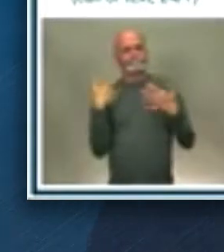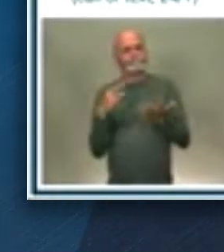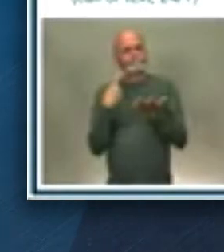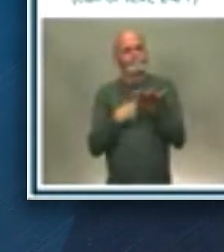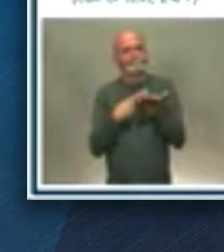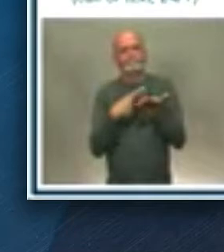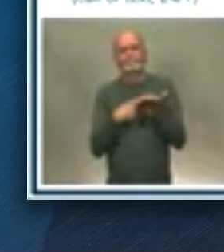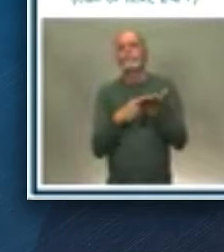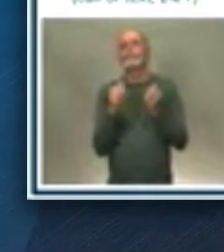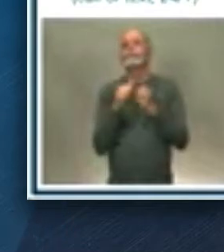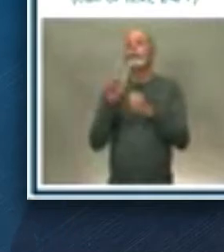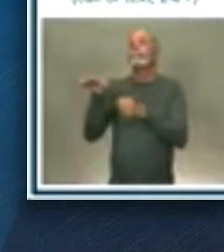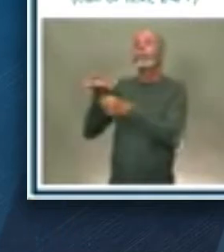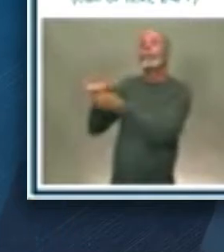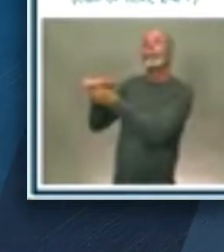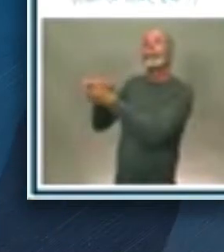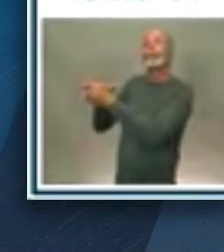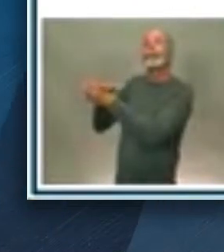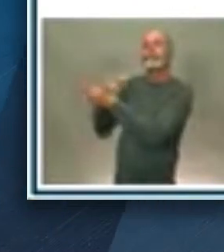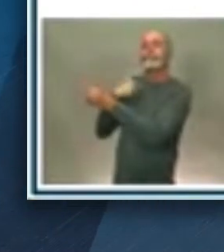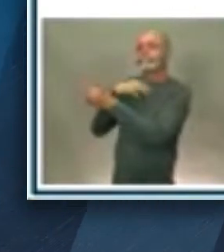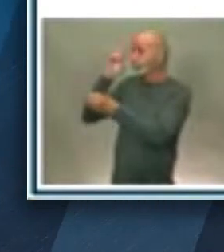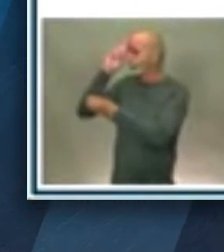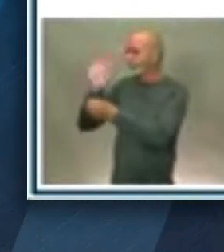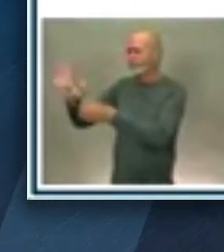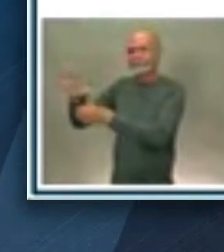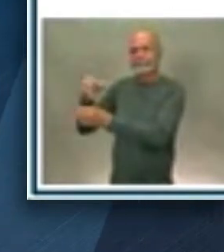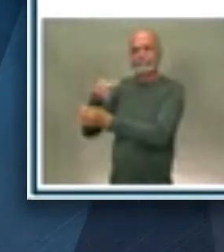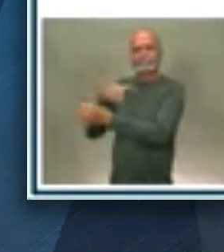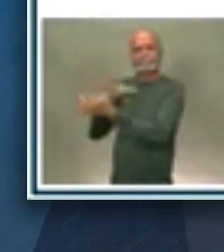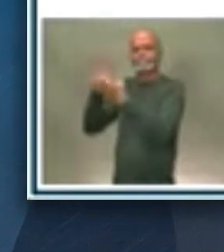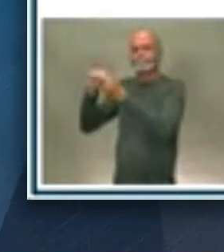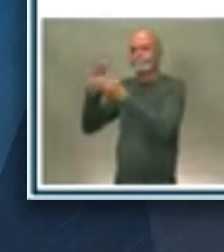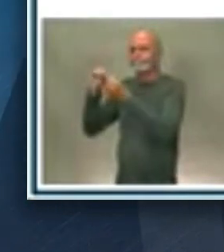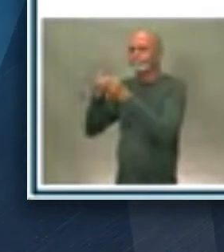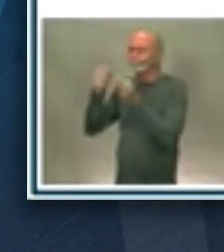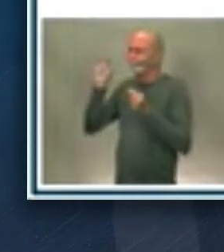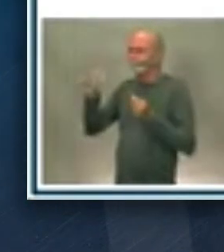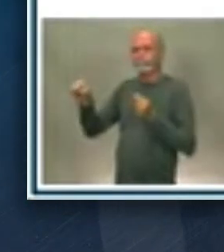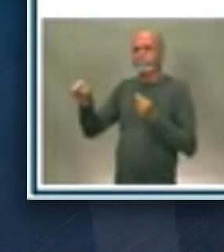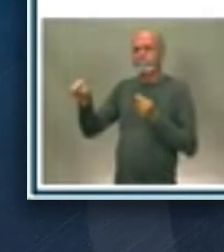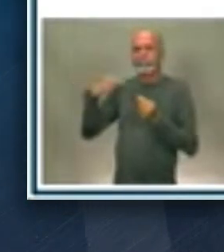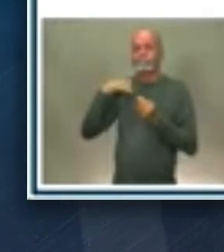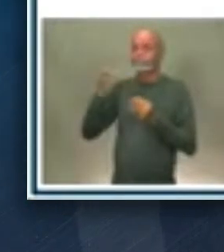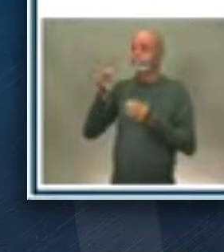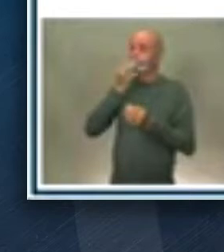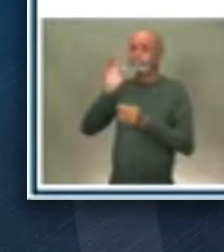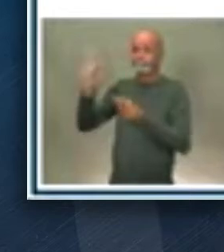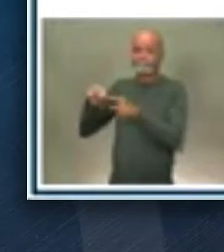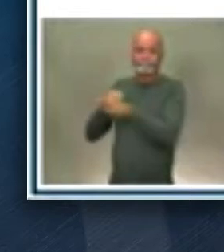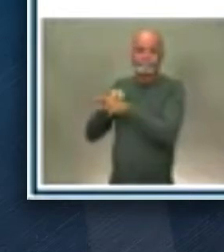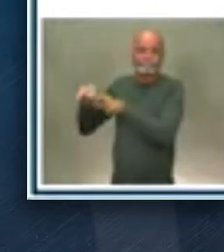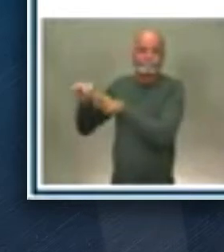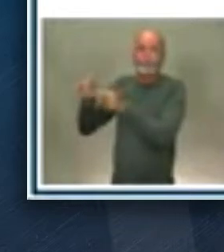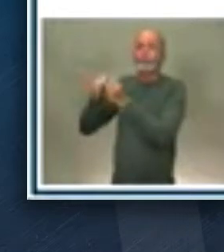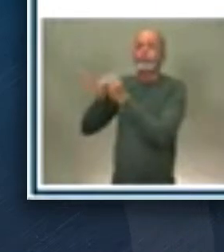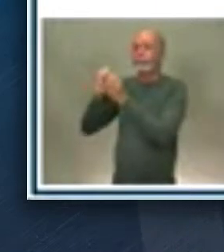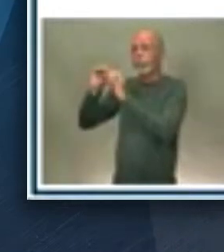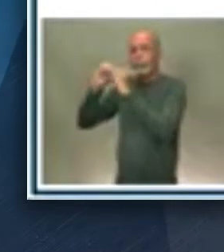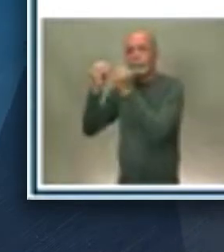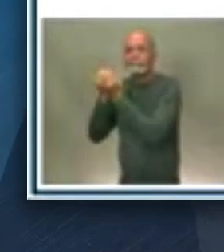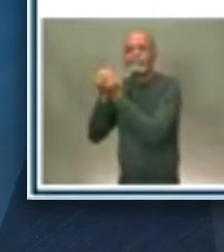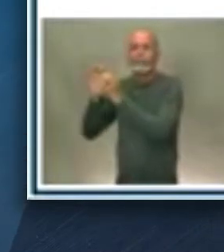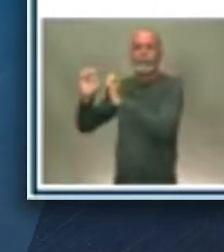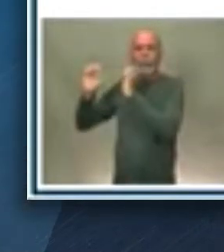local voices, respecting the knowledge of communities in education and in healthcare. So that's something